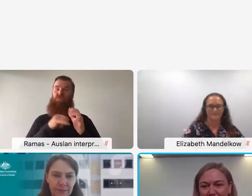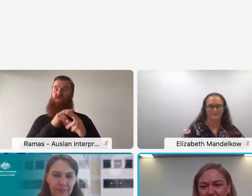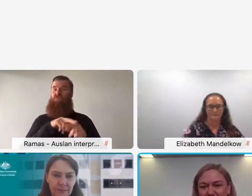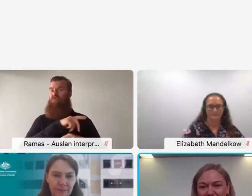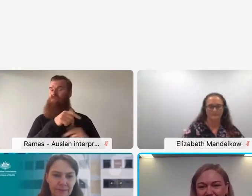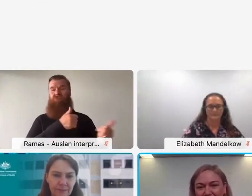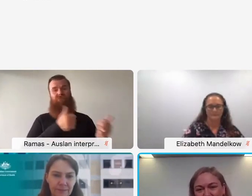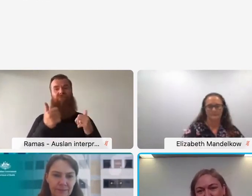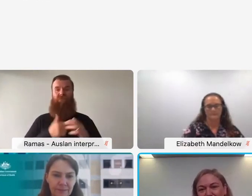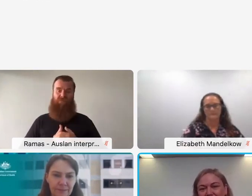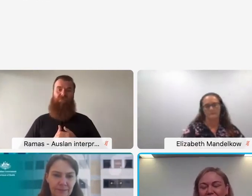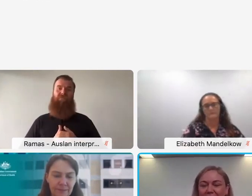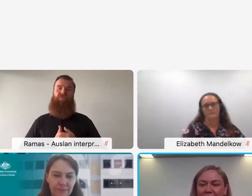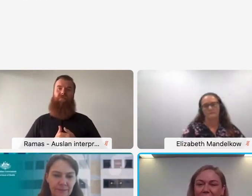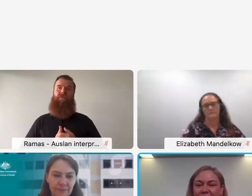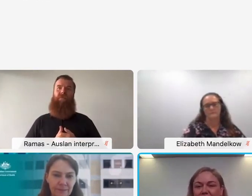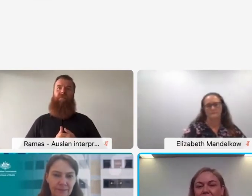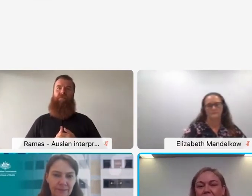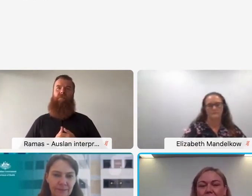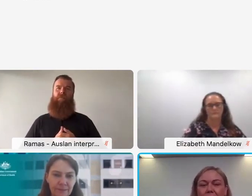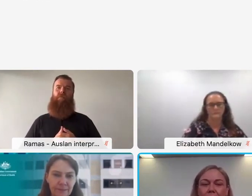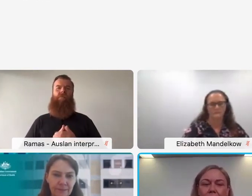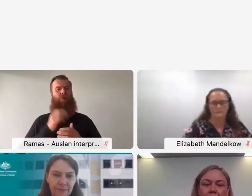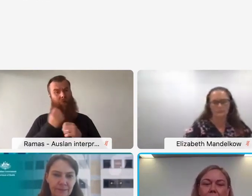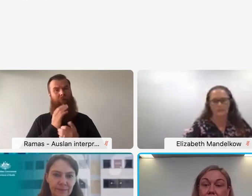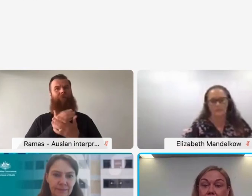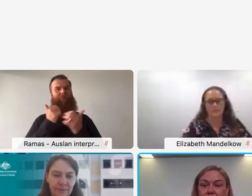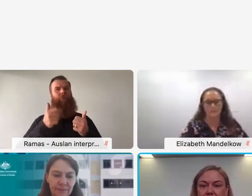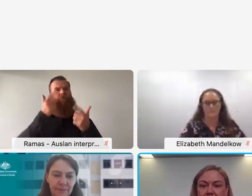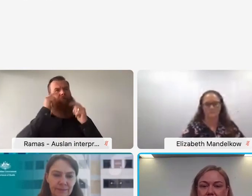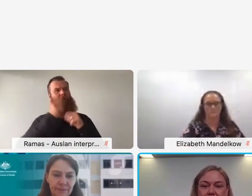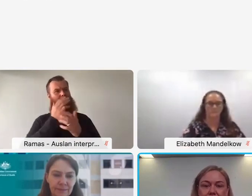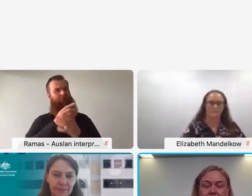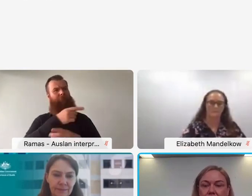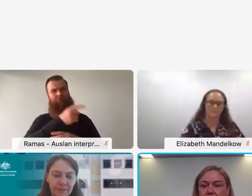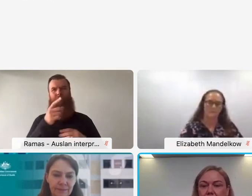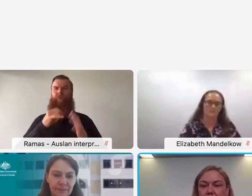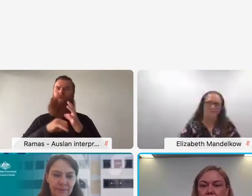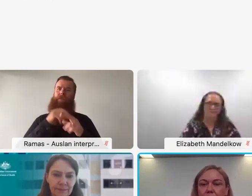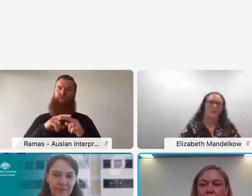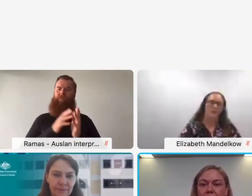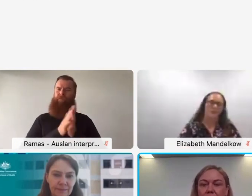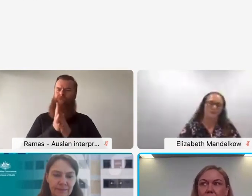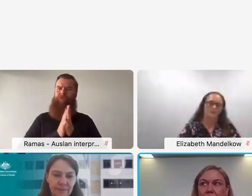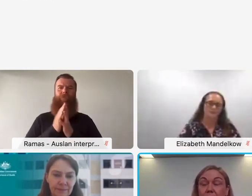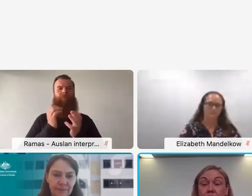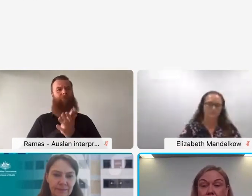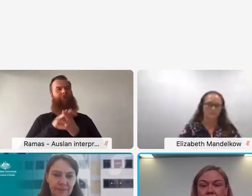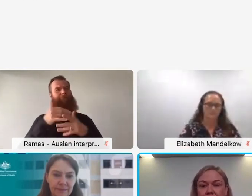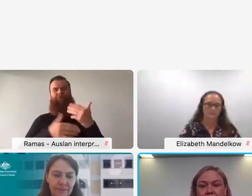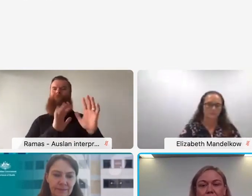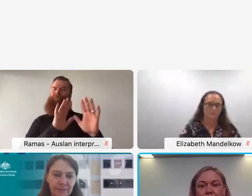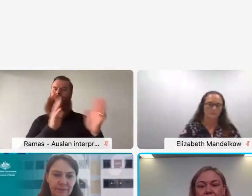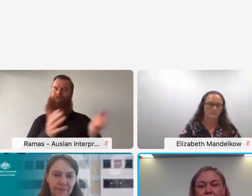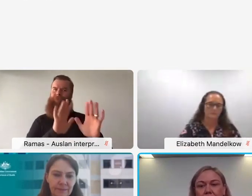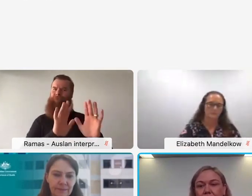their workers engaged and motivated and happy. And yes, as Anna said, this program is a